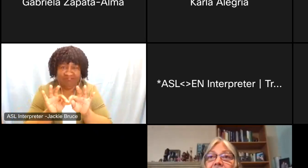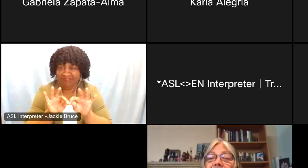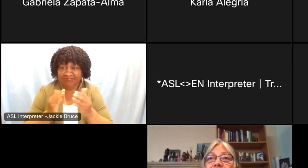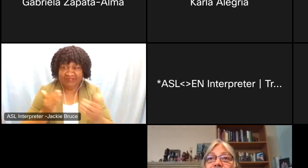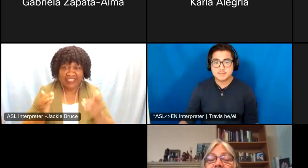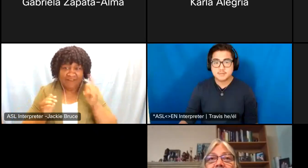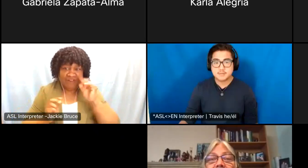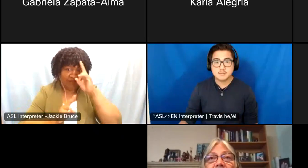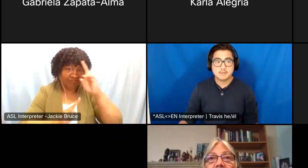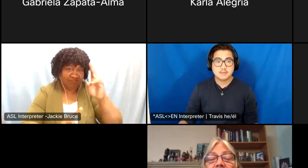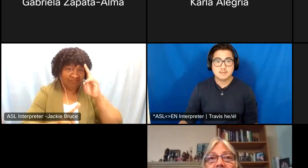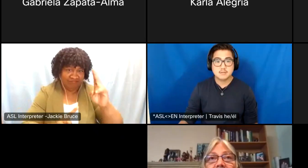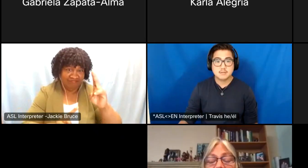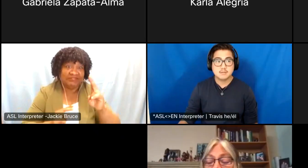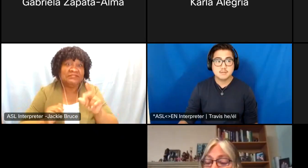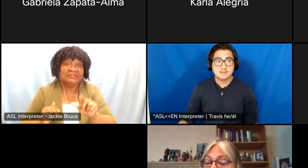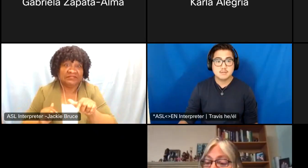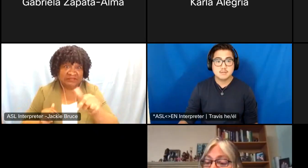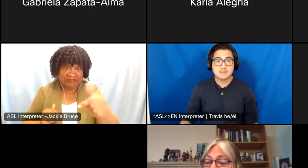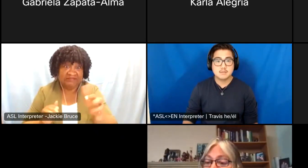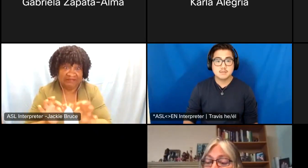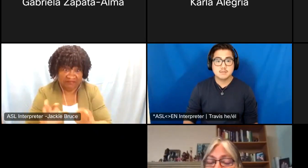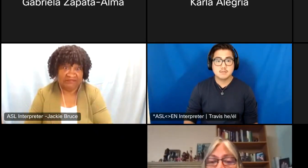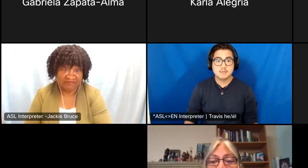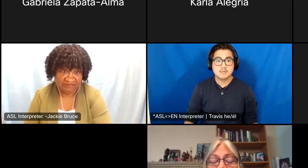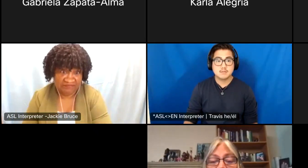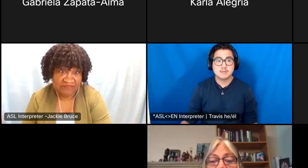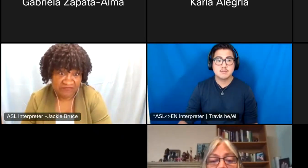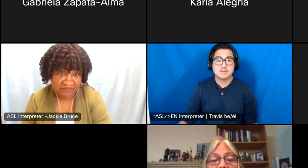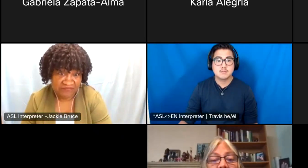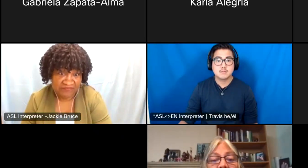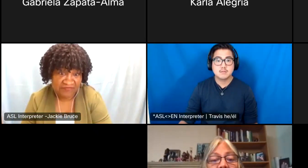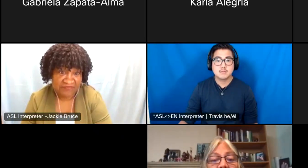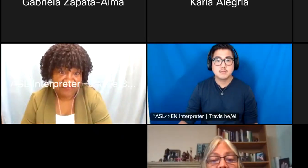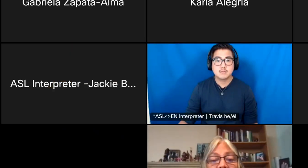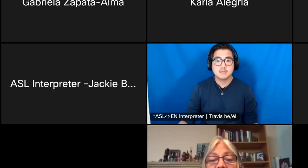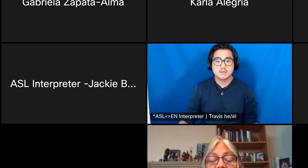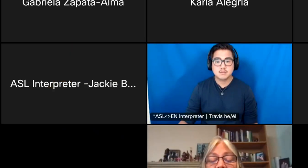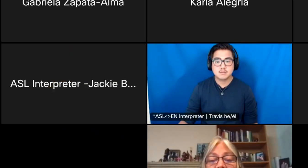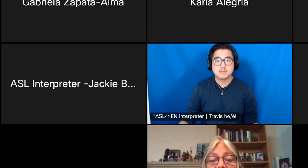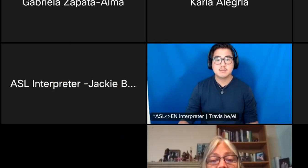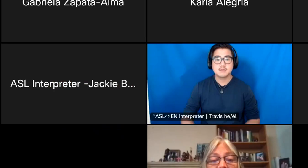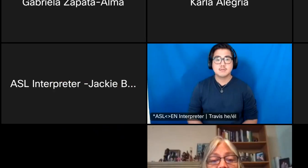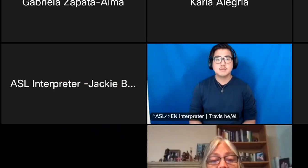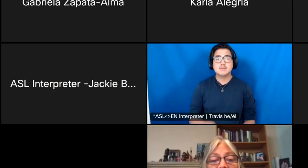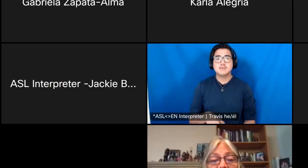And I stood in awe and I said, where did you learn to make these?